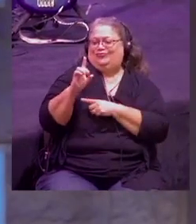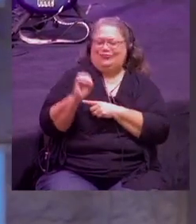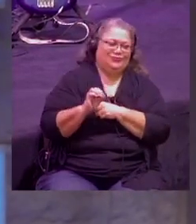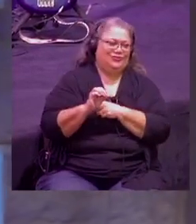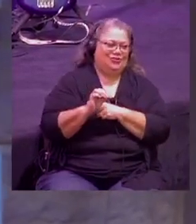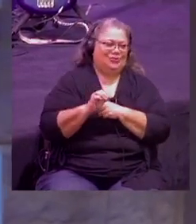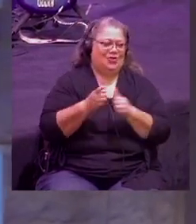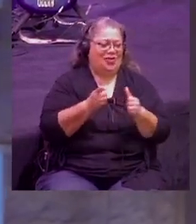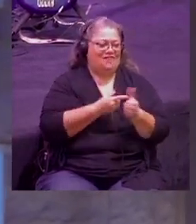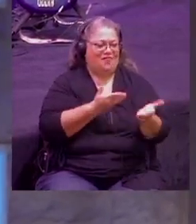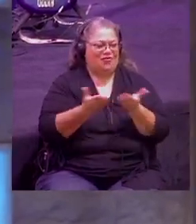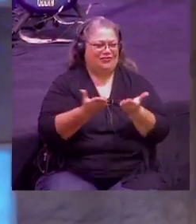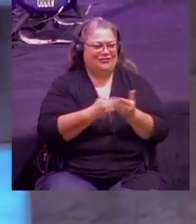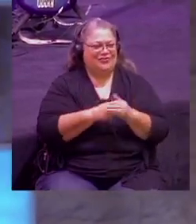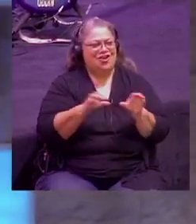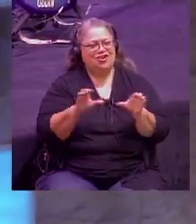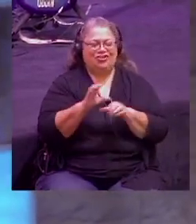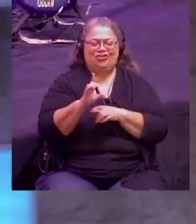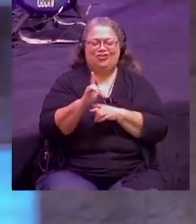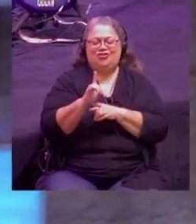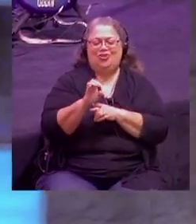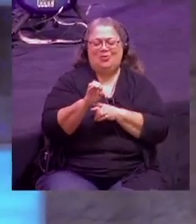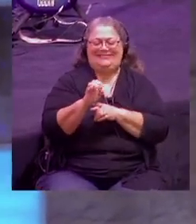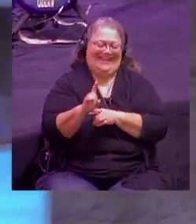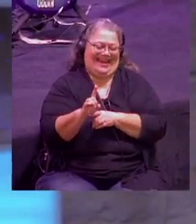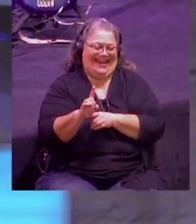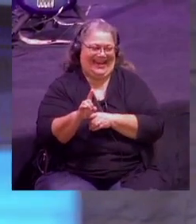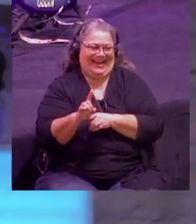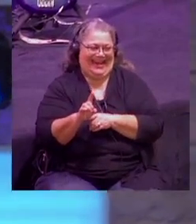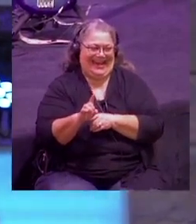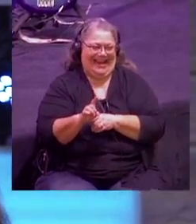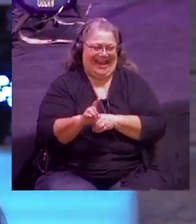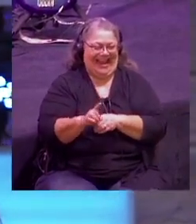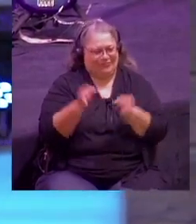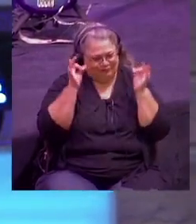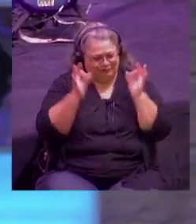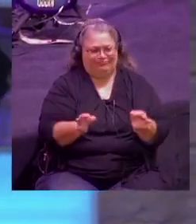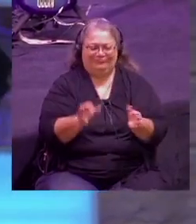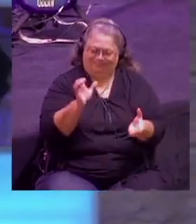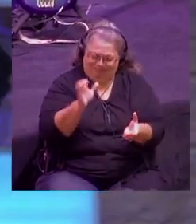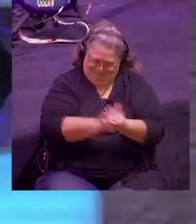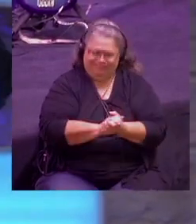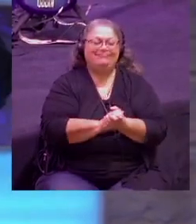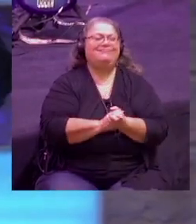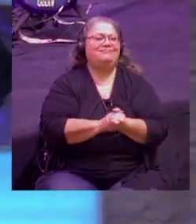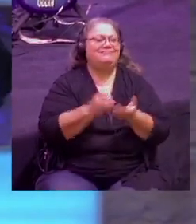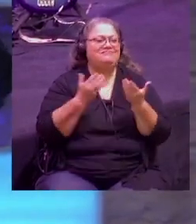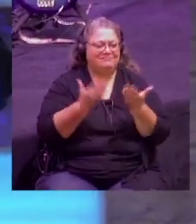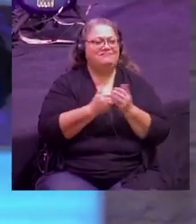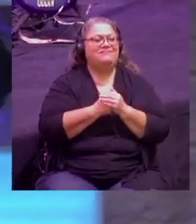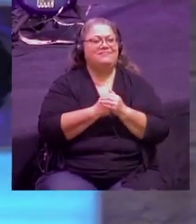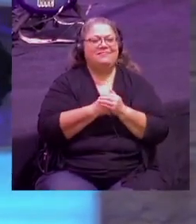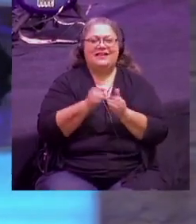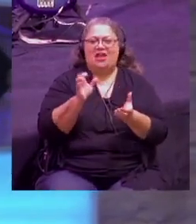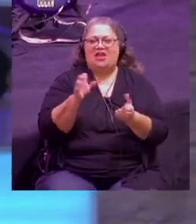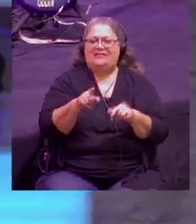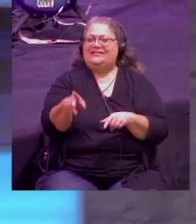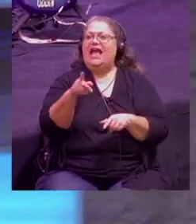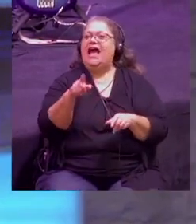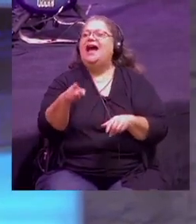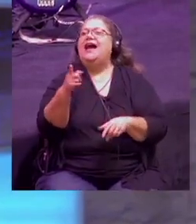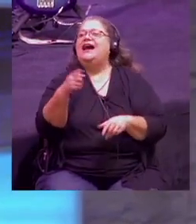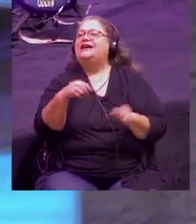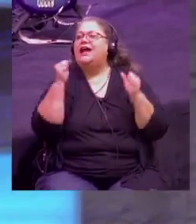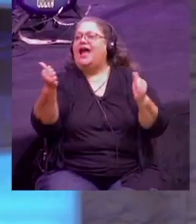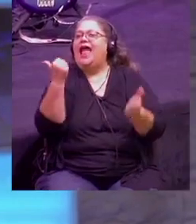first service I said you did the deed, and it's consummated, it's official, you are married. And somebody say